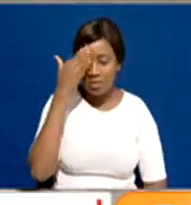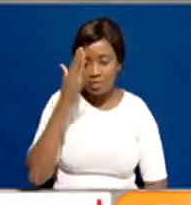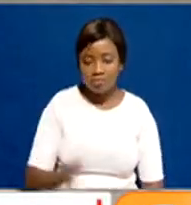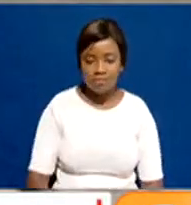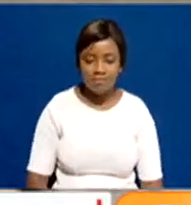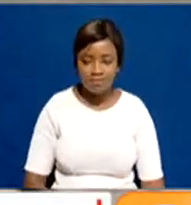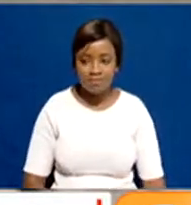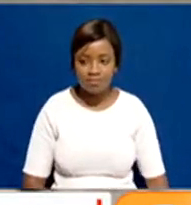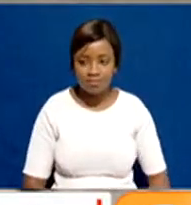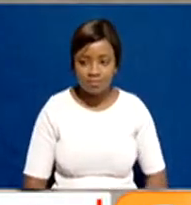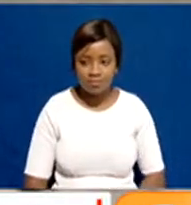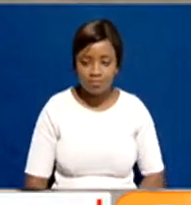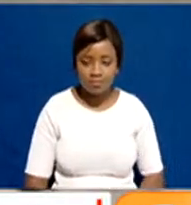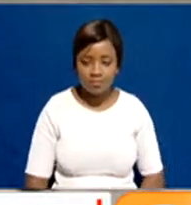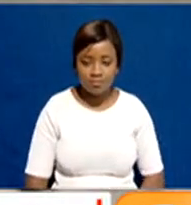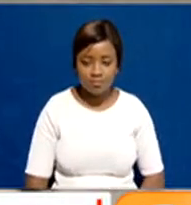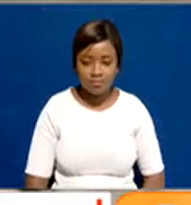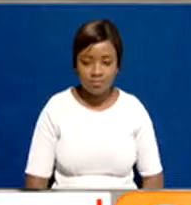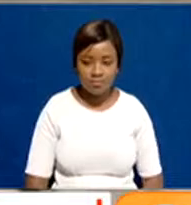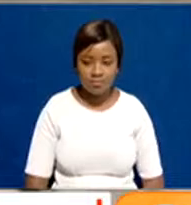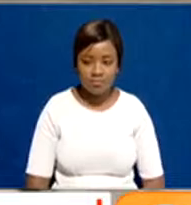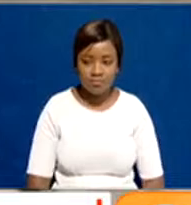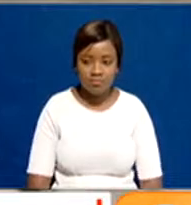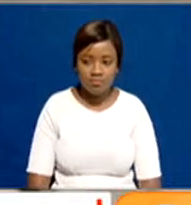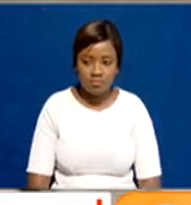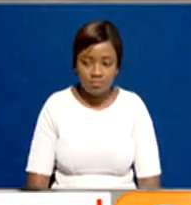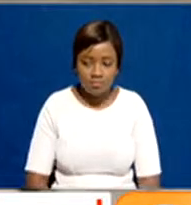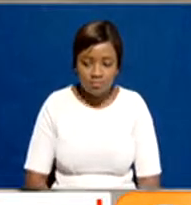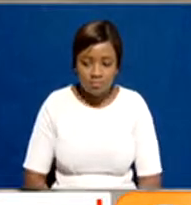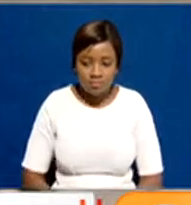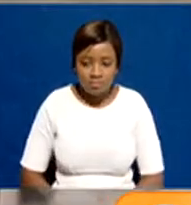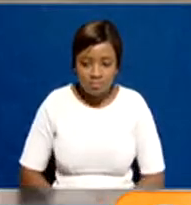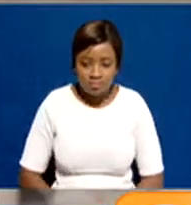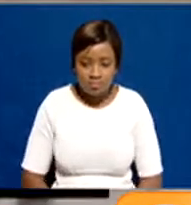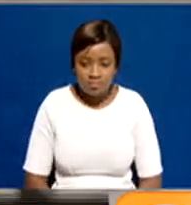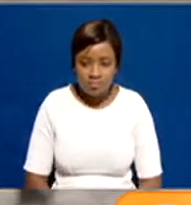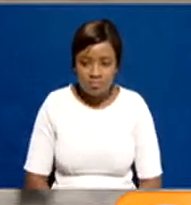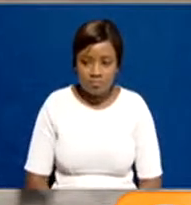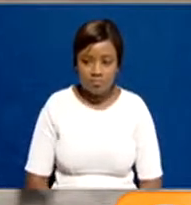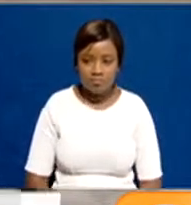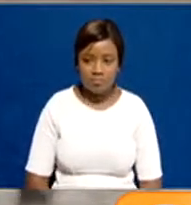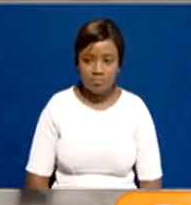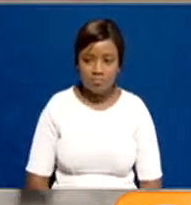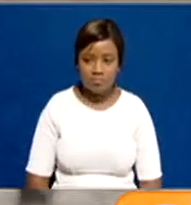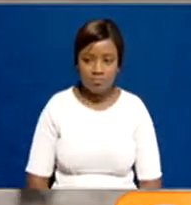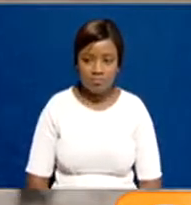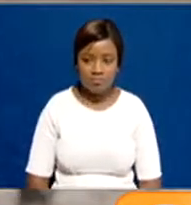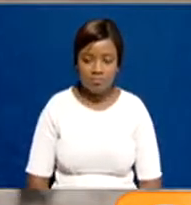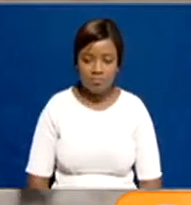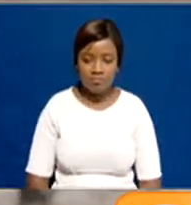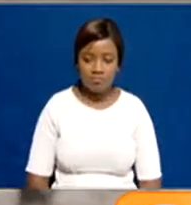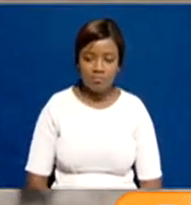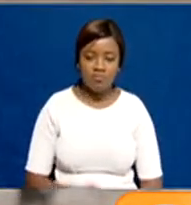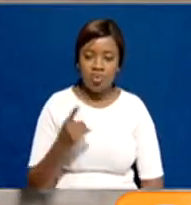on the rhino horn. These are just monitored on what we are calling Earth Ranger platform. They are